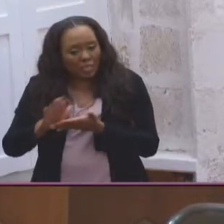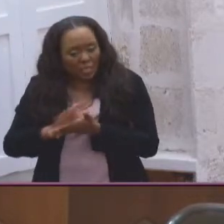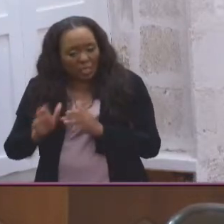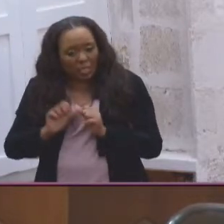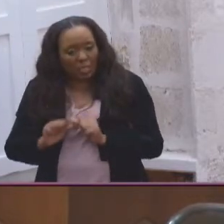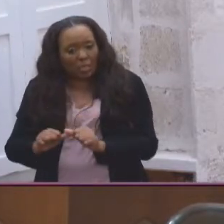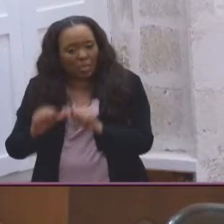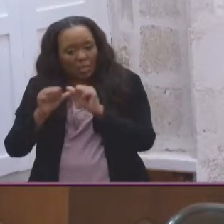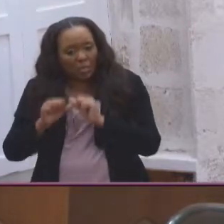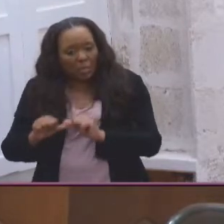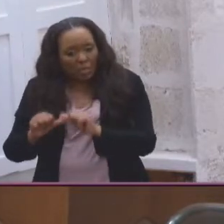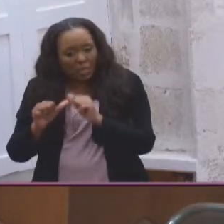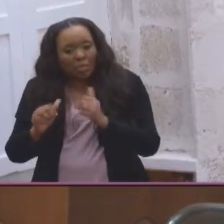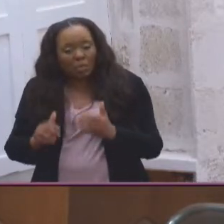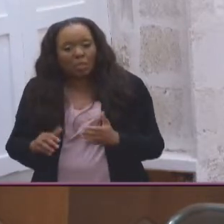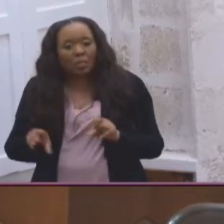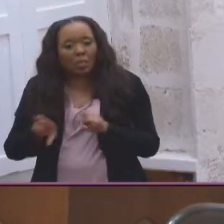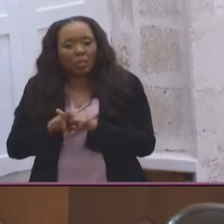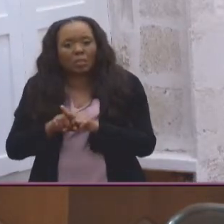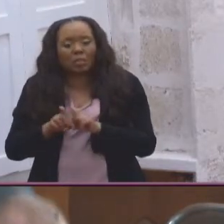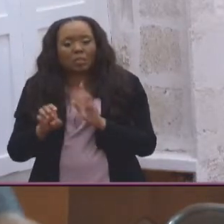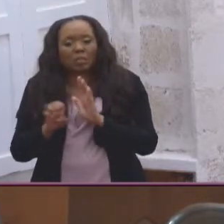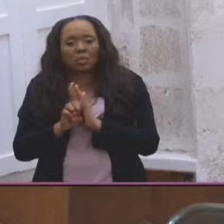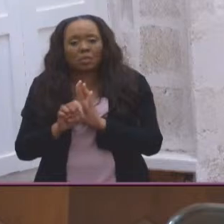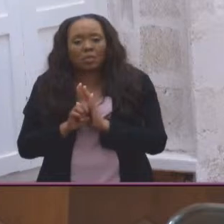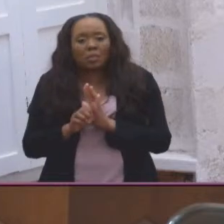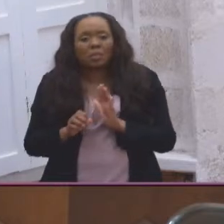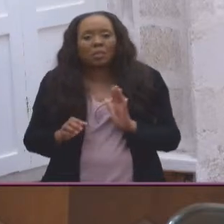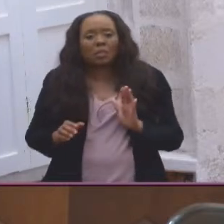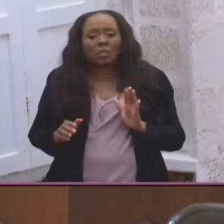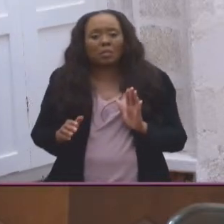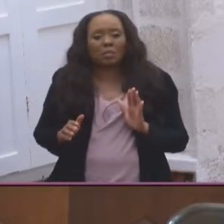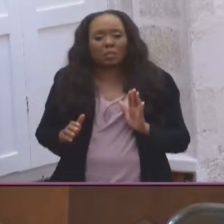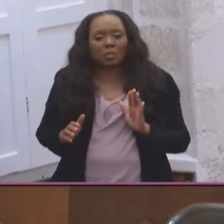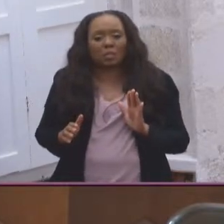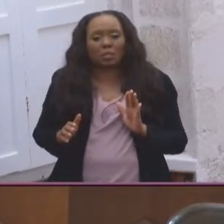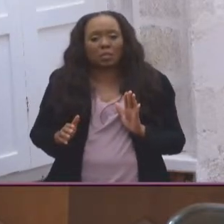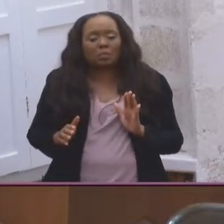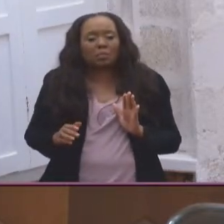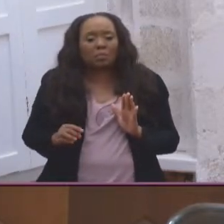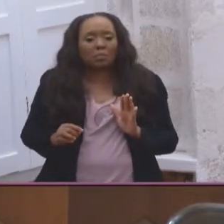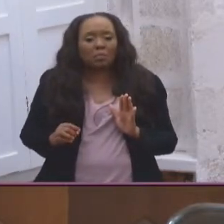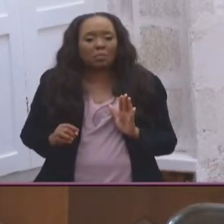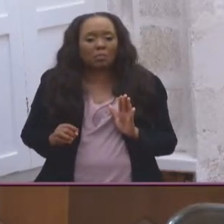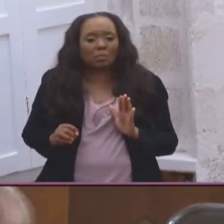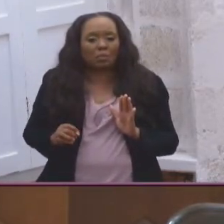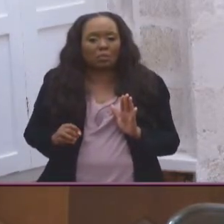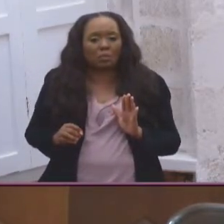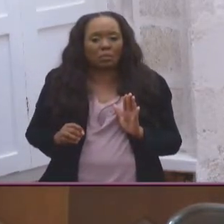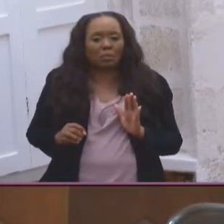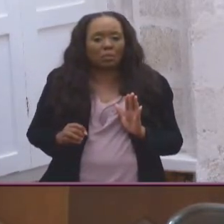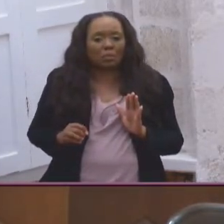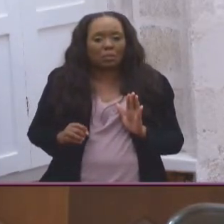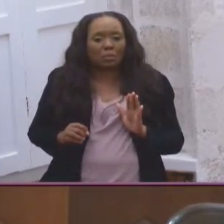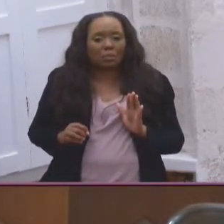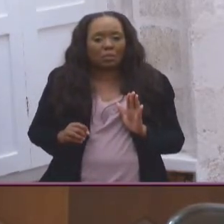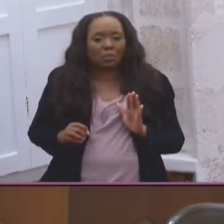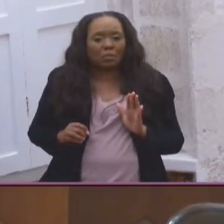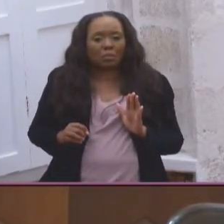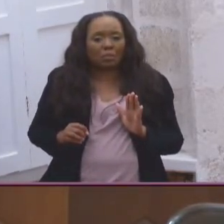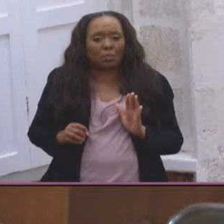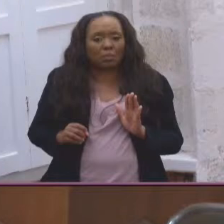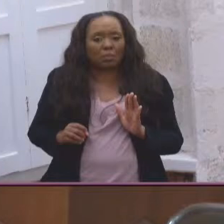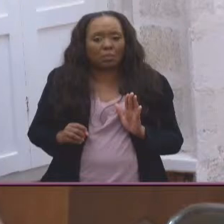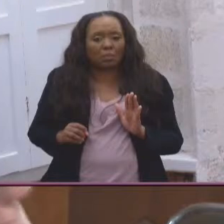in circumstances where a child may leave a banana peel here, or may not necessarily put it into the place where he may want or need to put